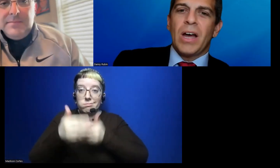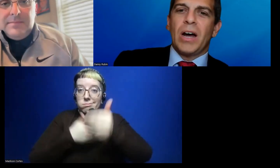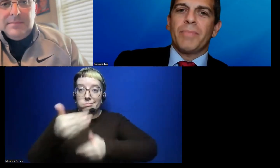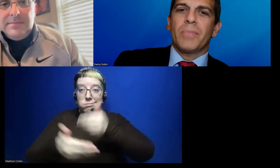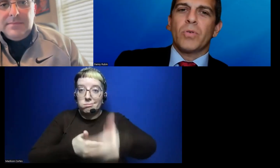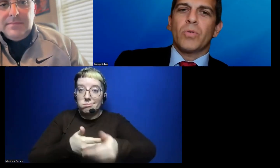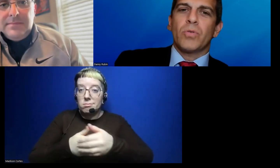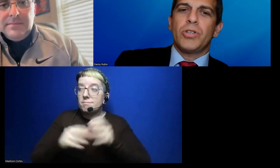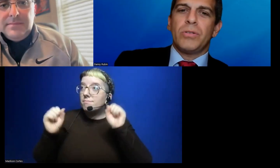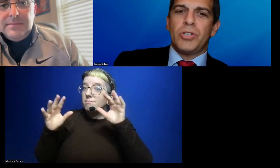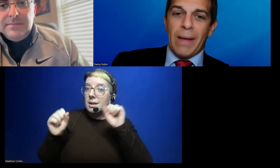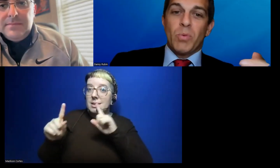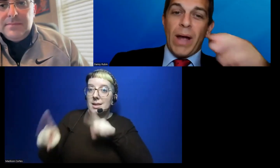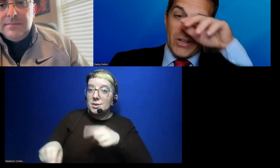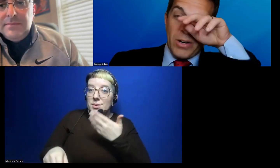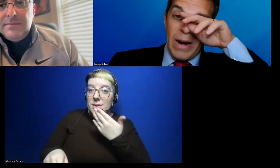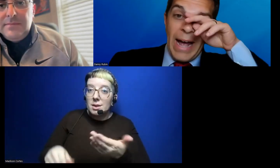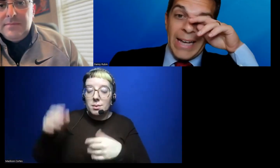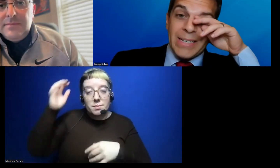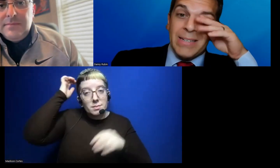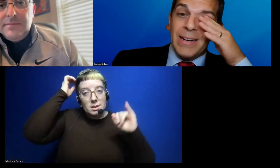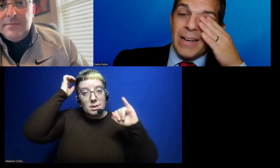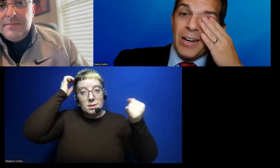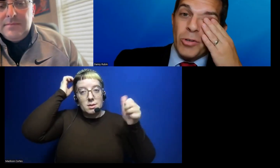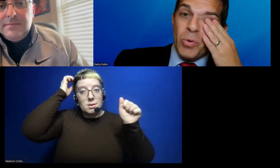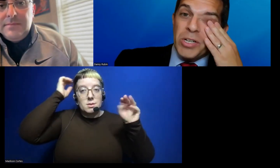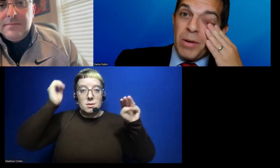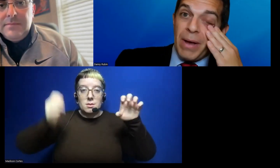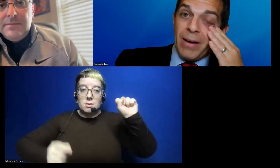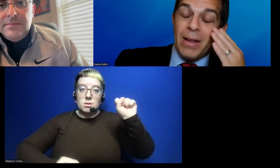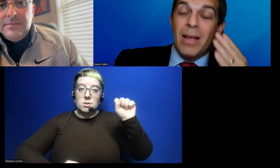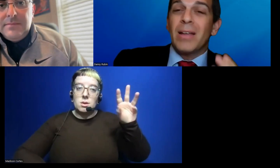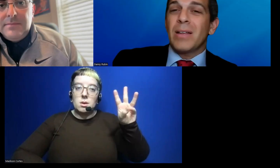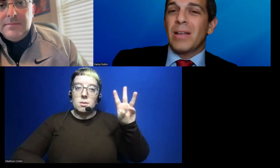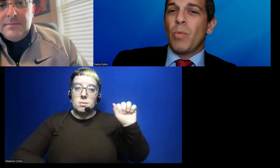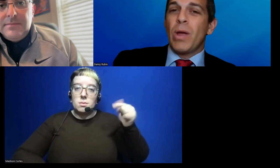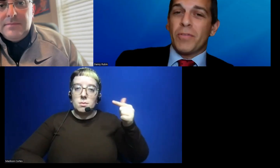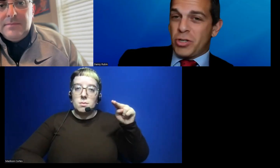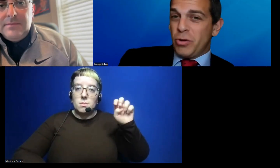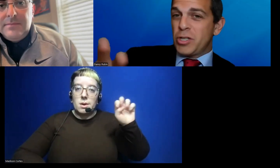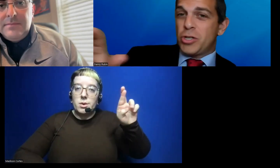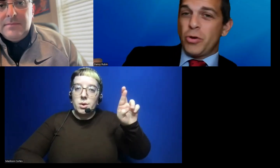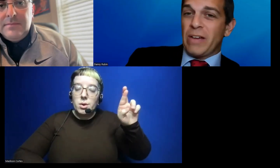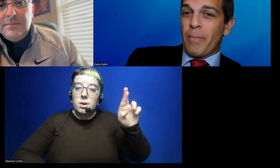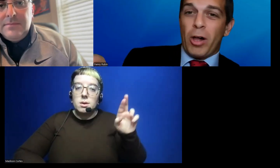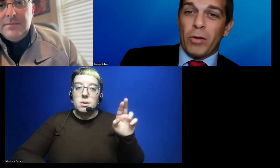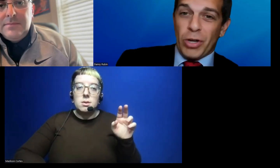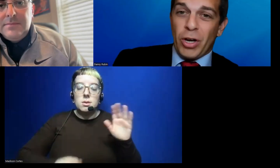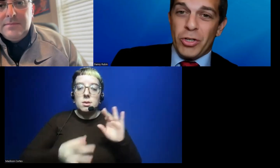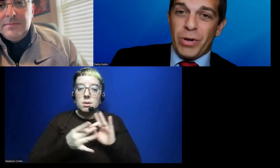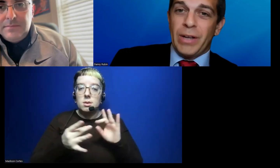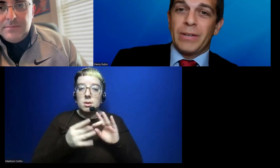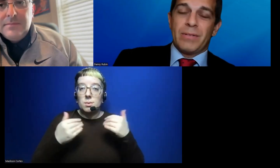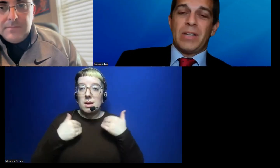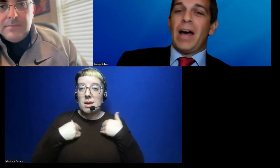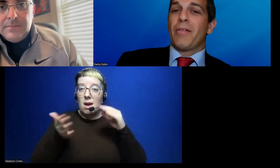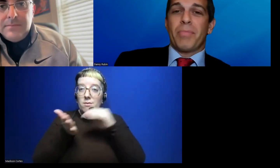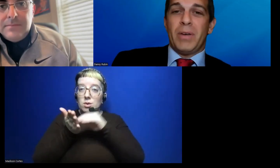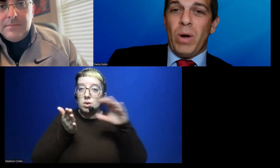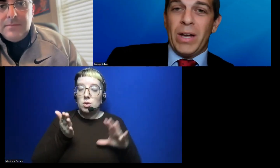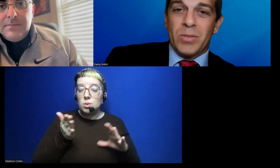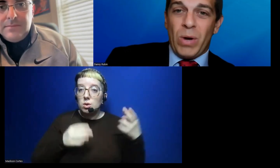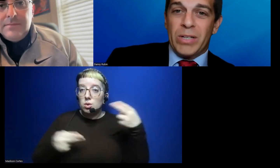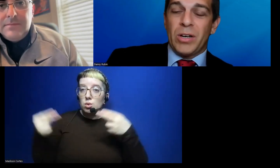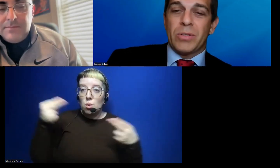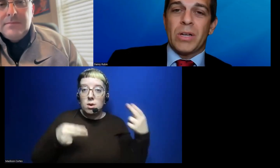answers. James Wagner asked another question about, and we have students tuning in from all over the country,